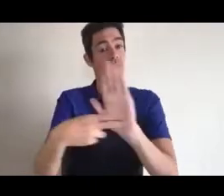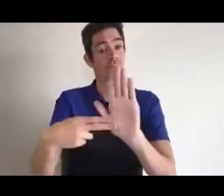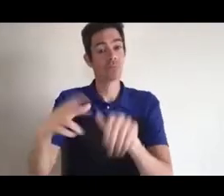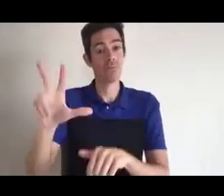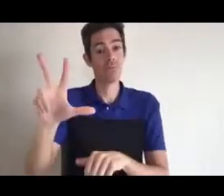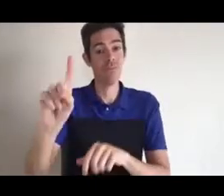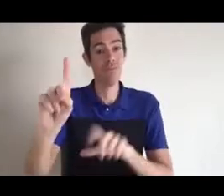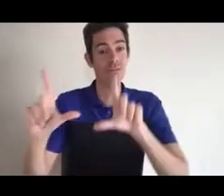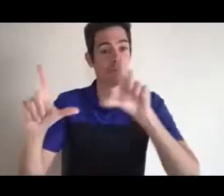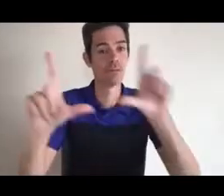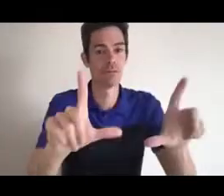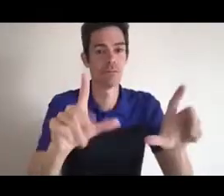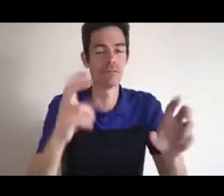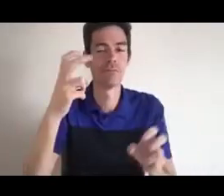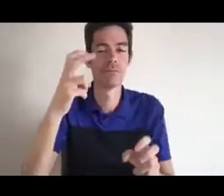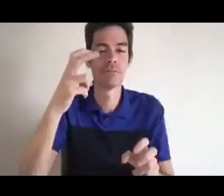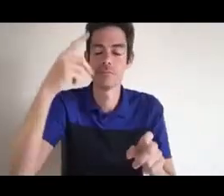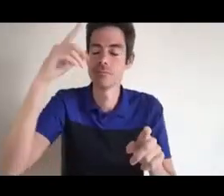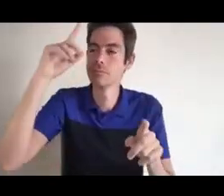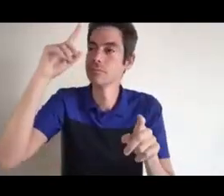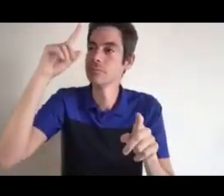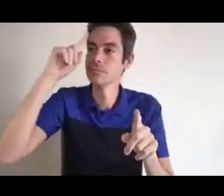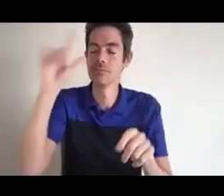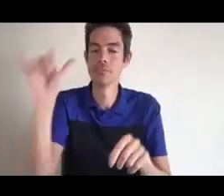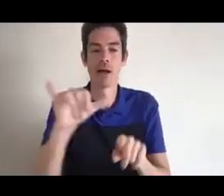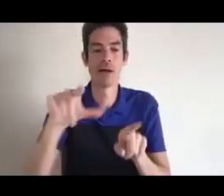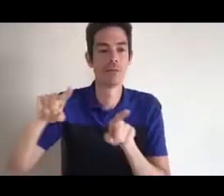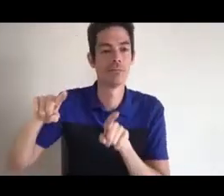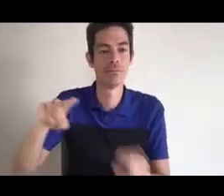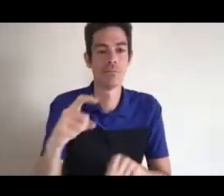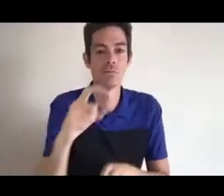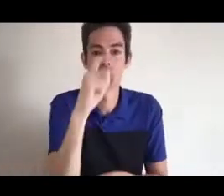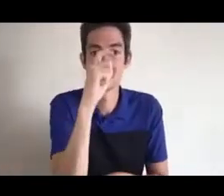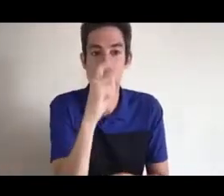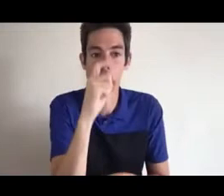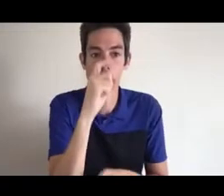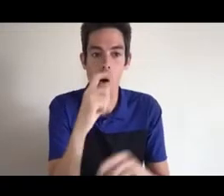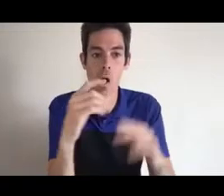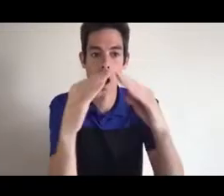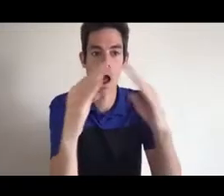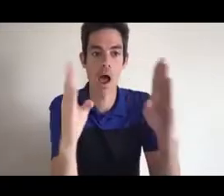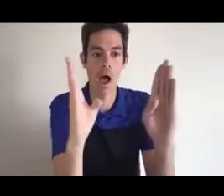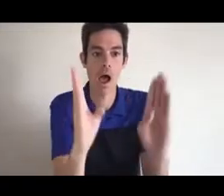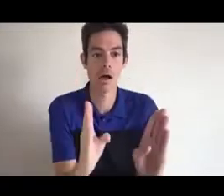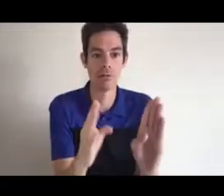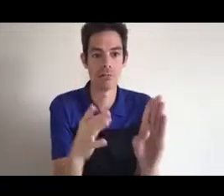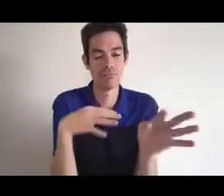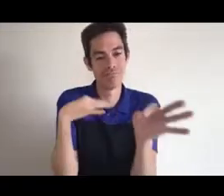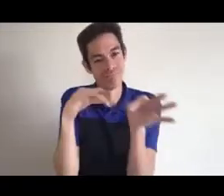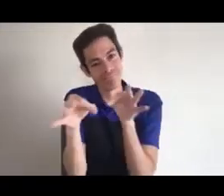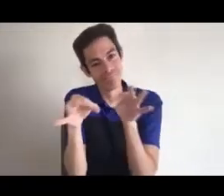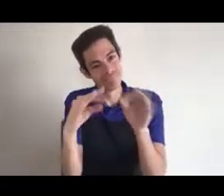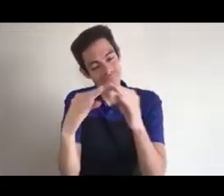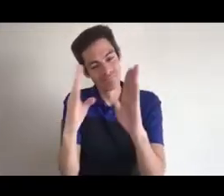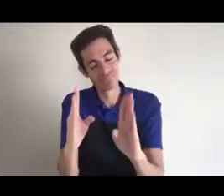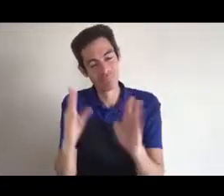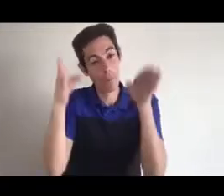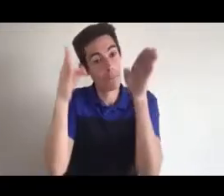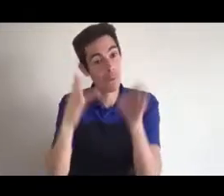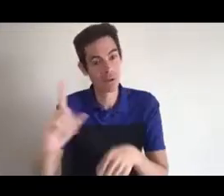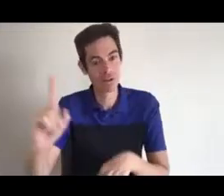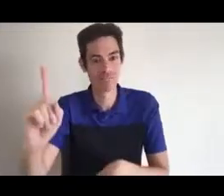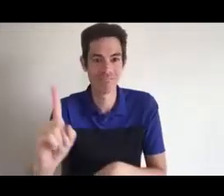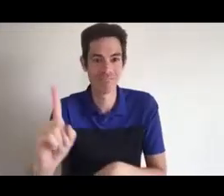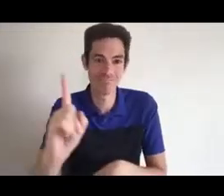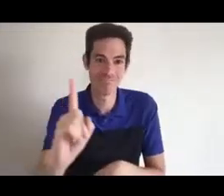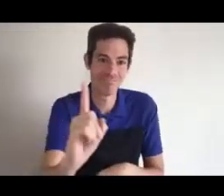So the reason that I call it 3D scene is because it's like if you think about a dollhouse, as